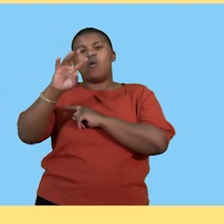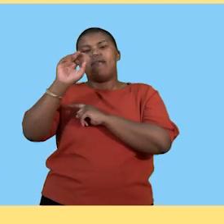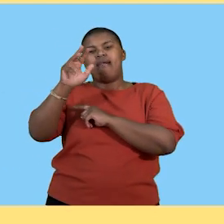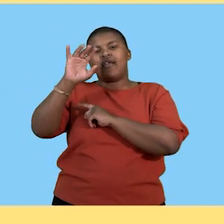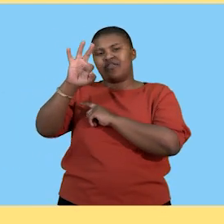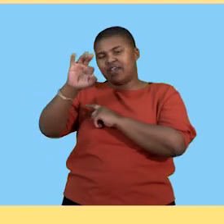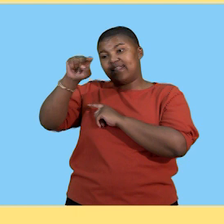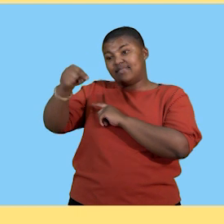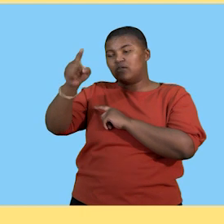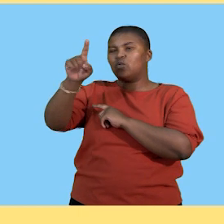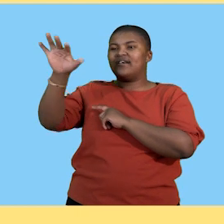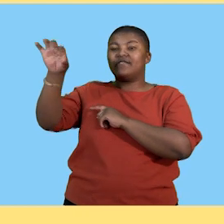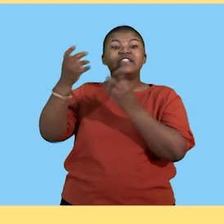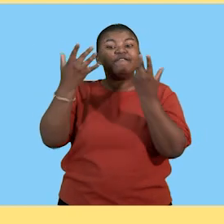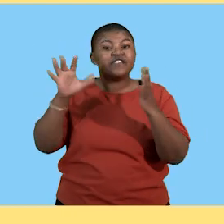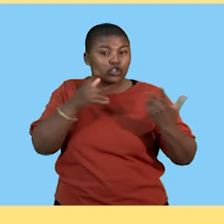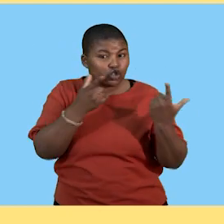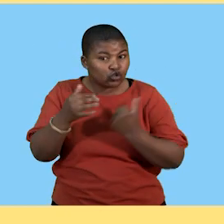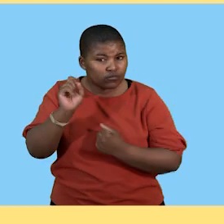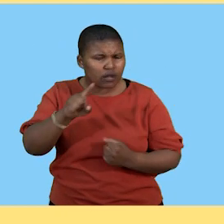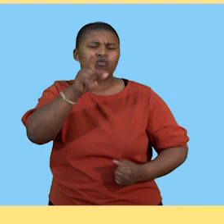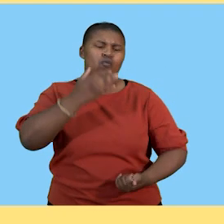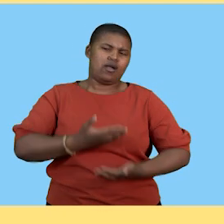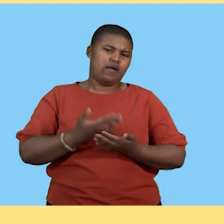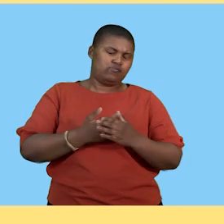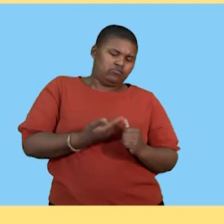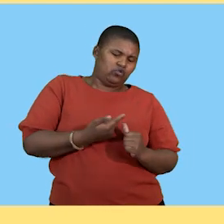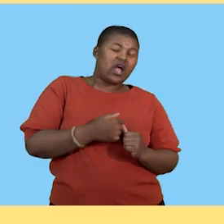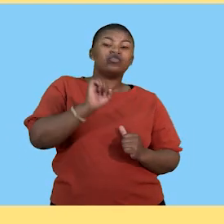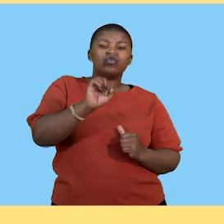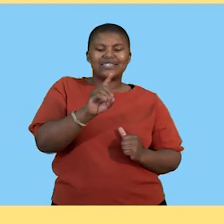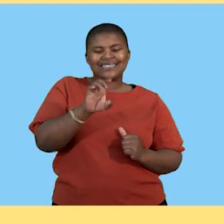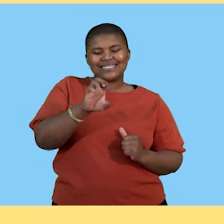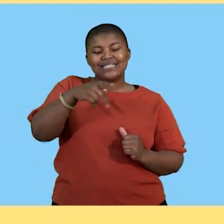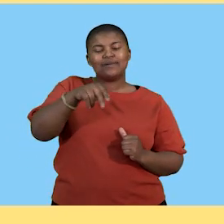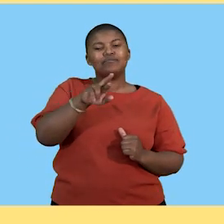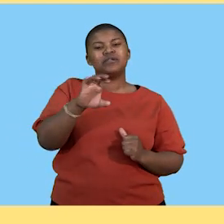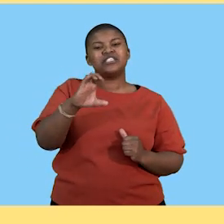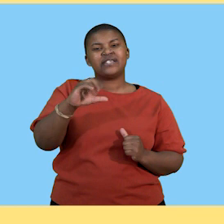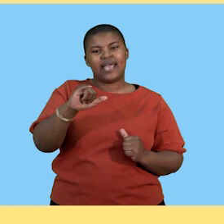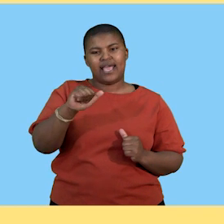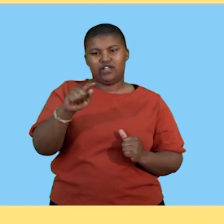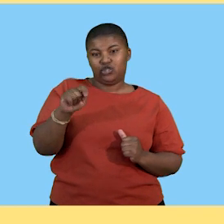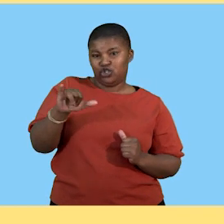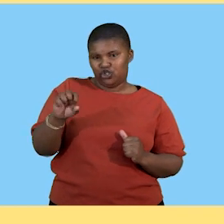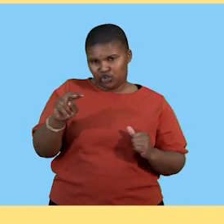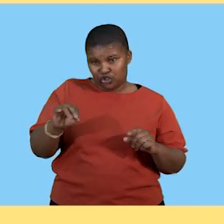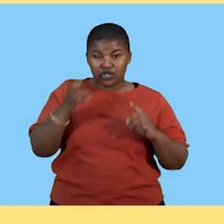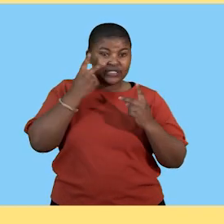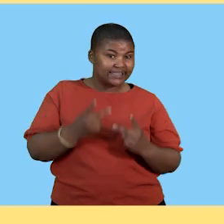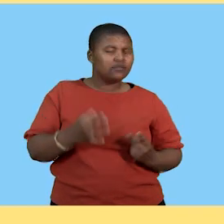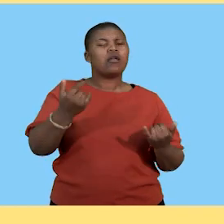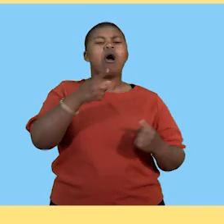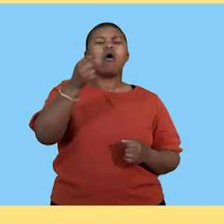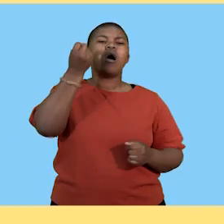493,150. All right. Once you have done this, then you have been able to calculate your depreciation in note